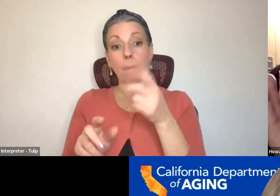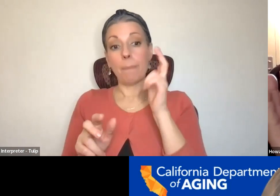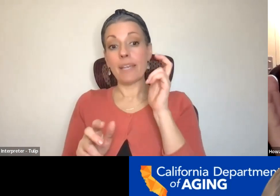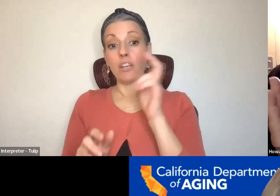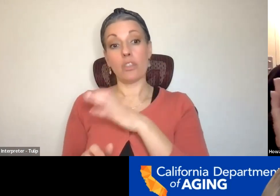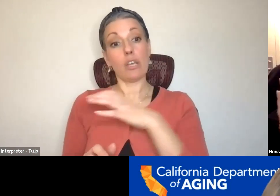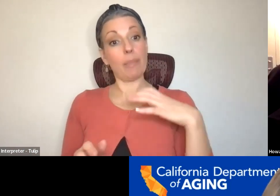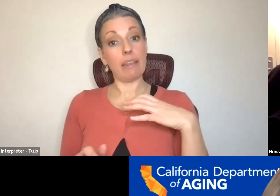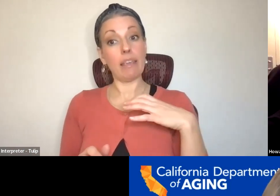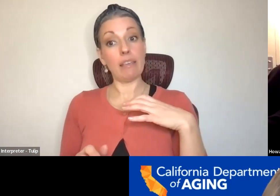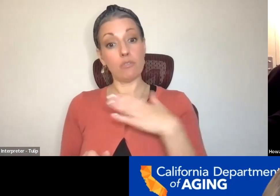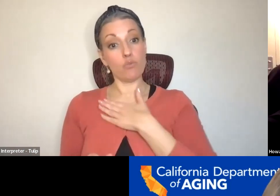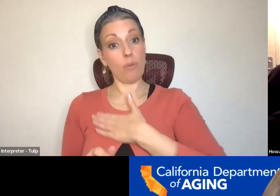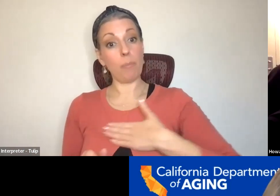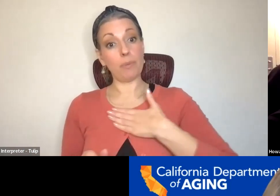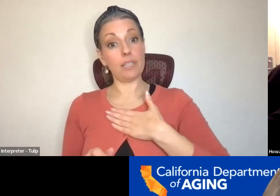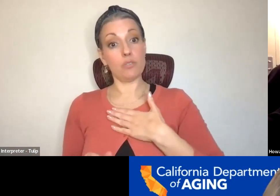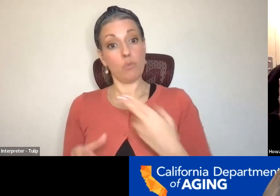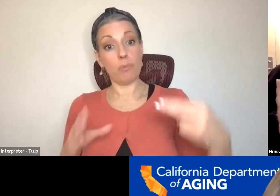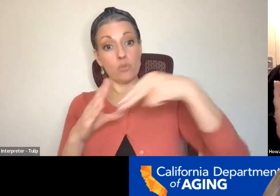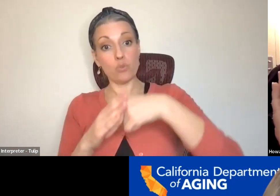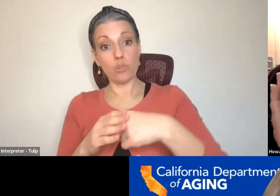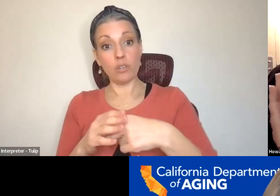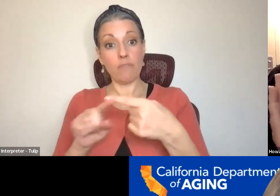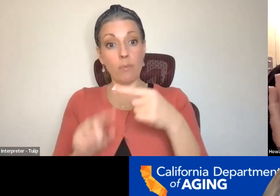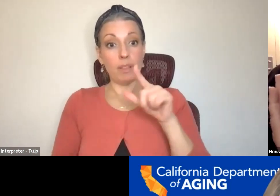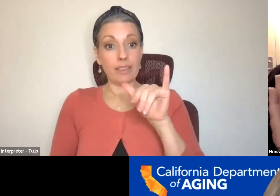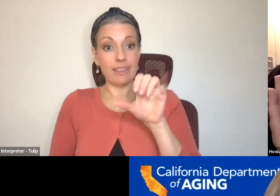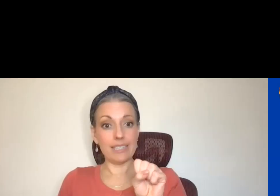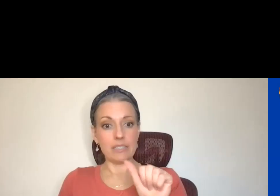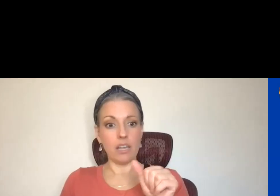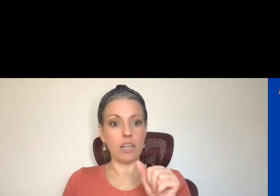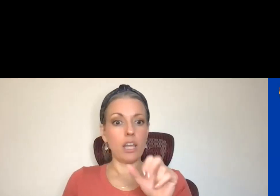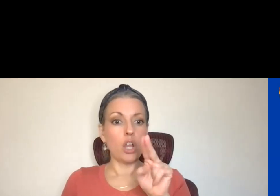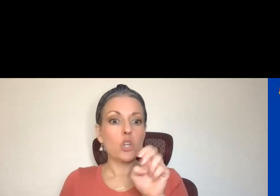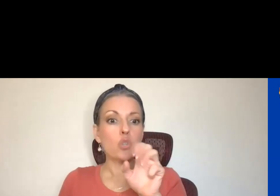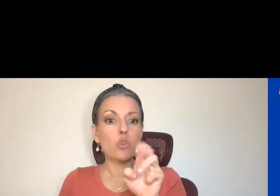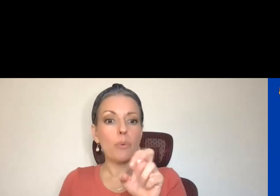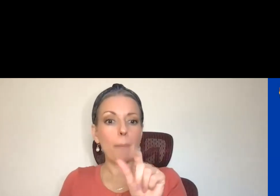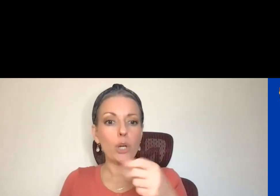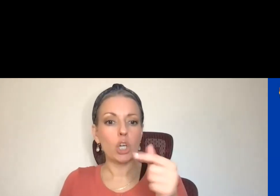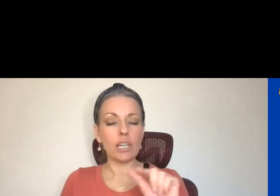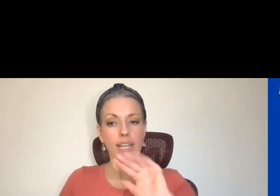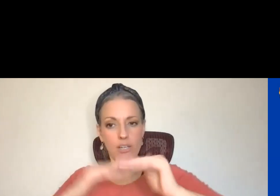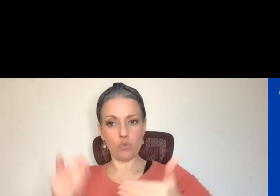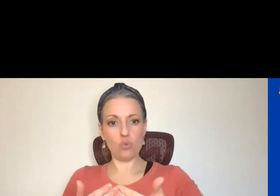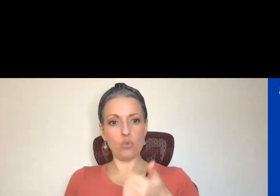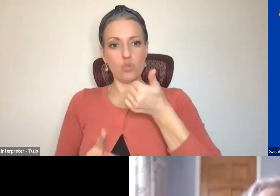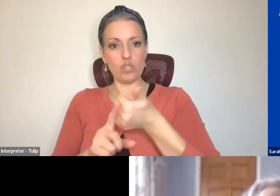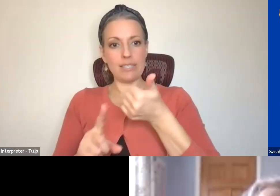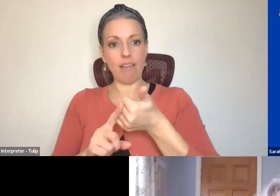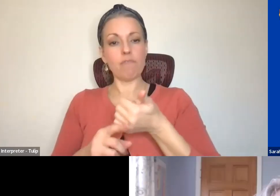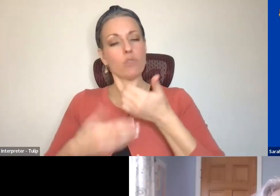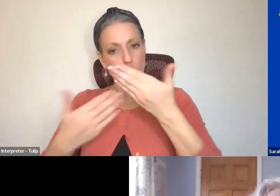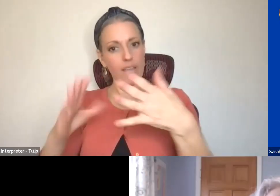on. And I'm really pleased that we've been joined by Lisa Nuremberg. And Lisa, if you could introduce yourself and go ahead, and we welcome your comments